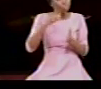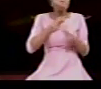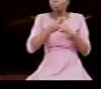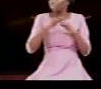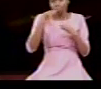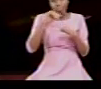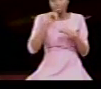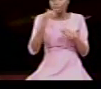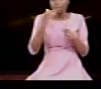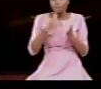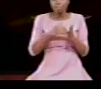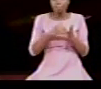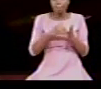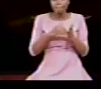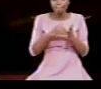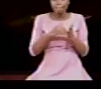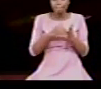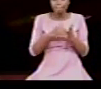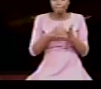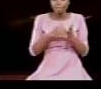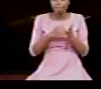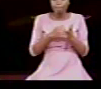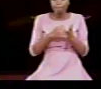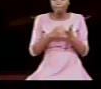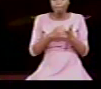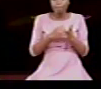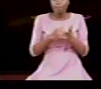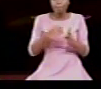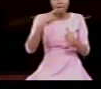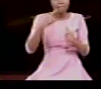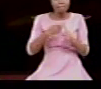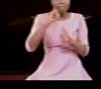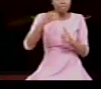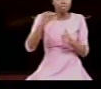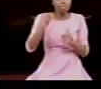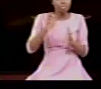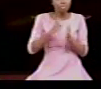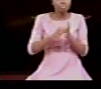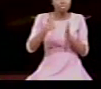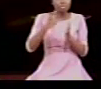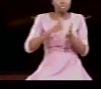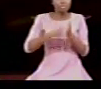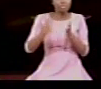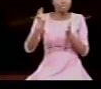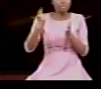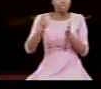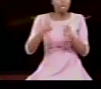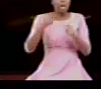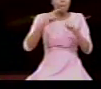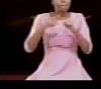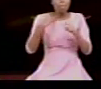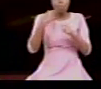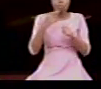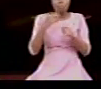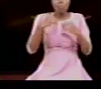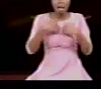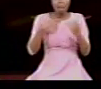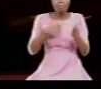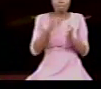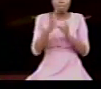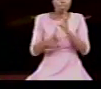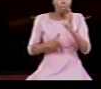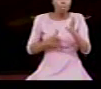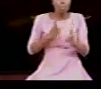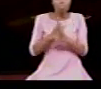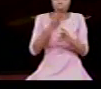don't practice it. You have not known it yet. In 1 John 3, verse 17, but whoso had this